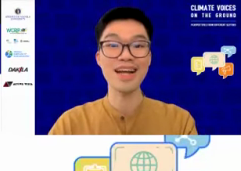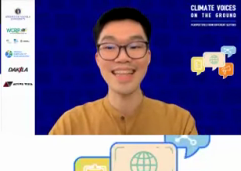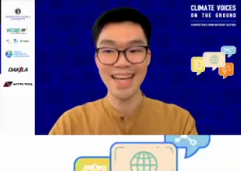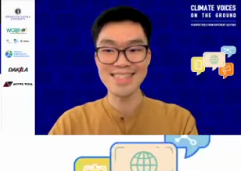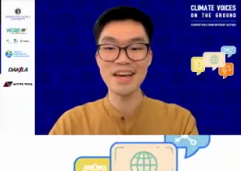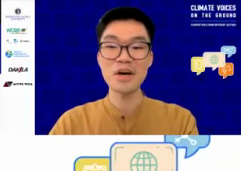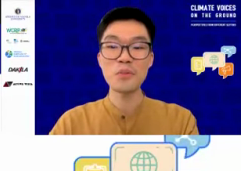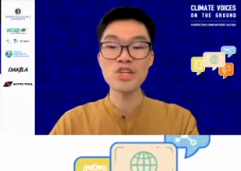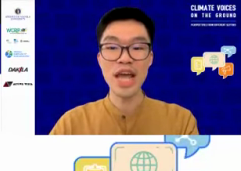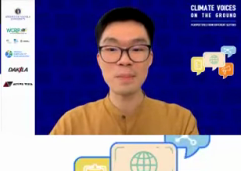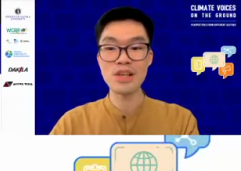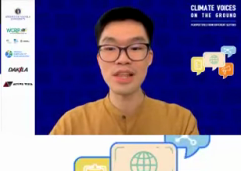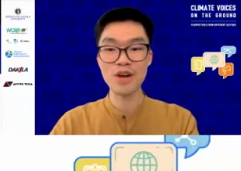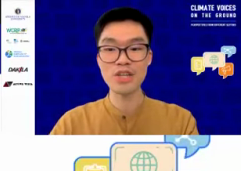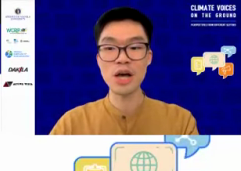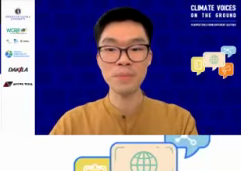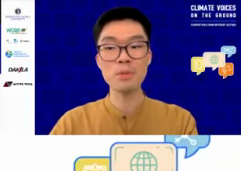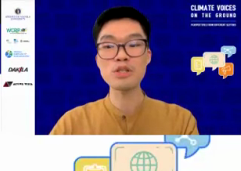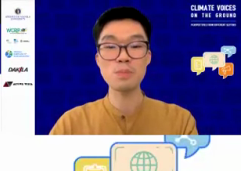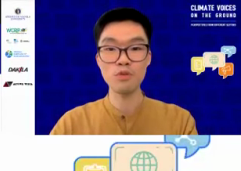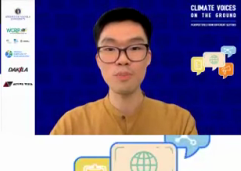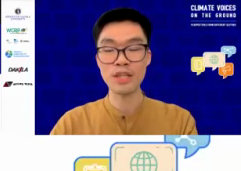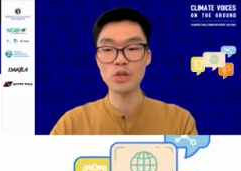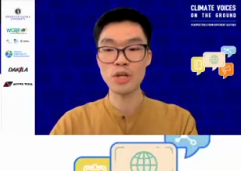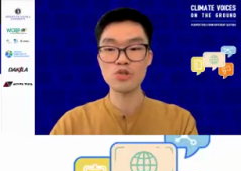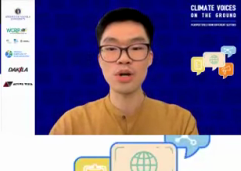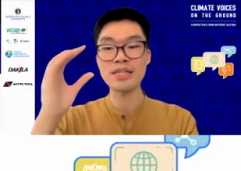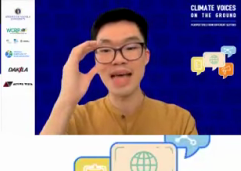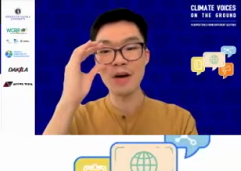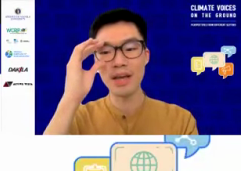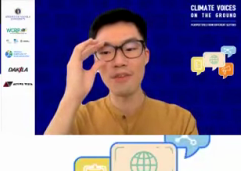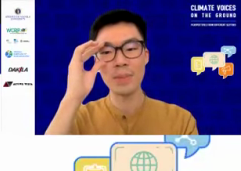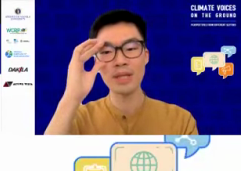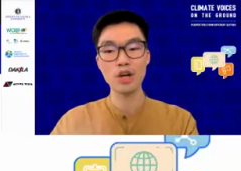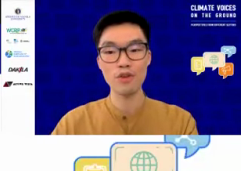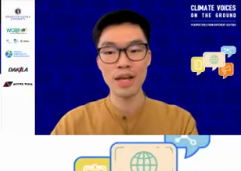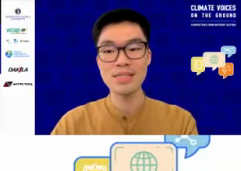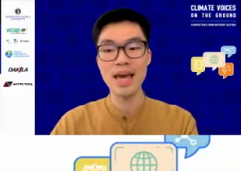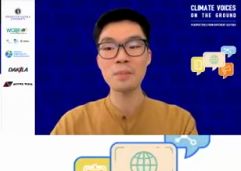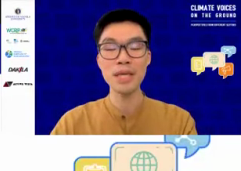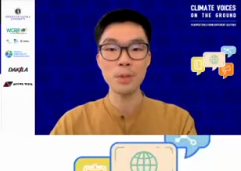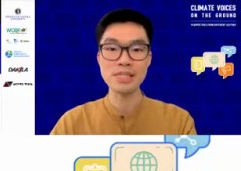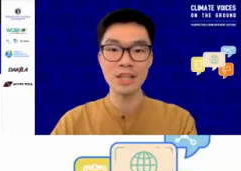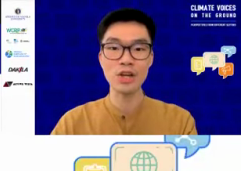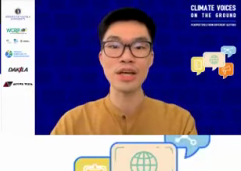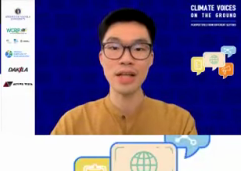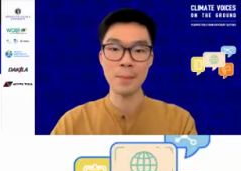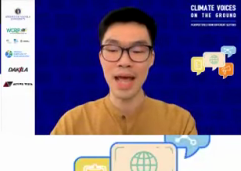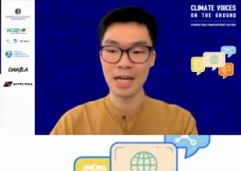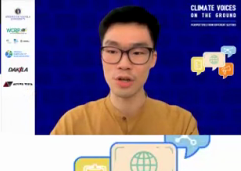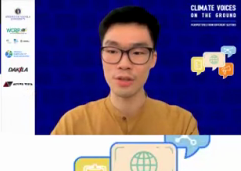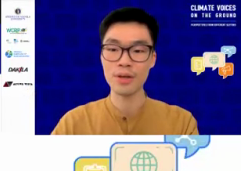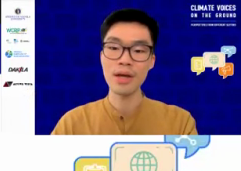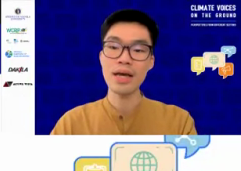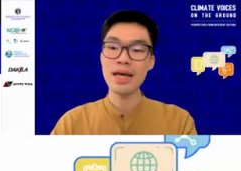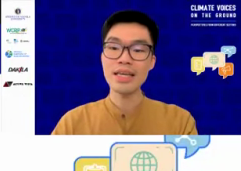Environment, or NICE, which aims to leverage a people's movement to ensure sound environmental governance and people-centered